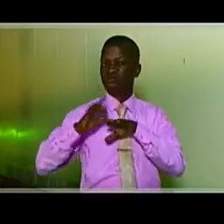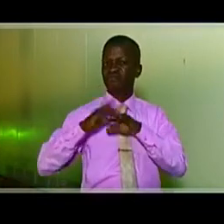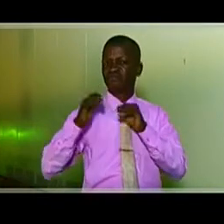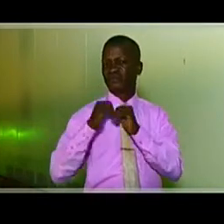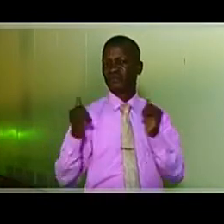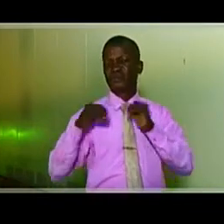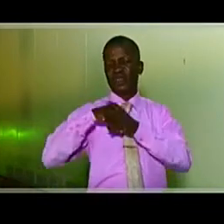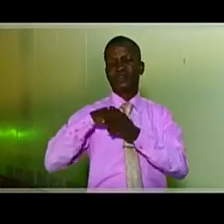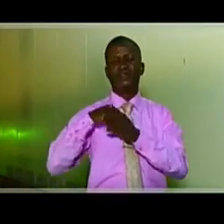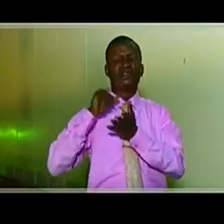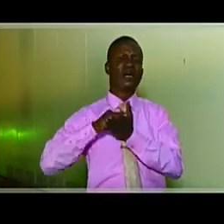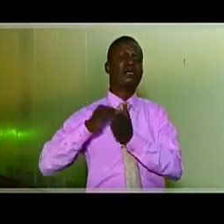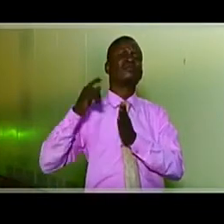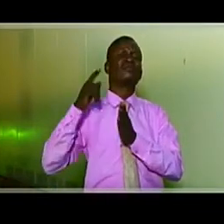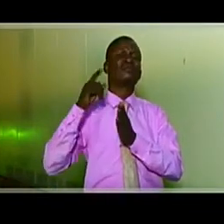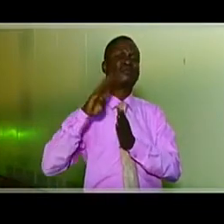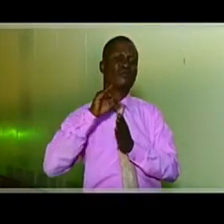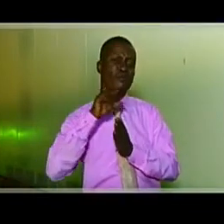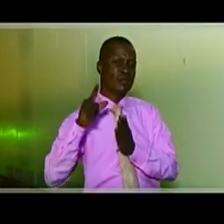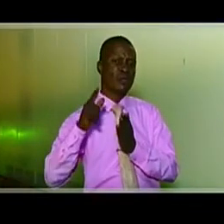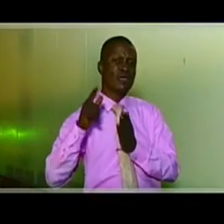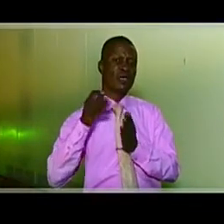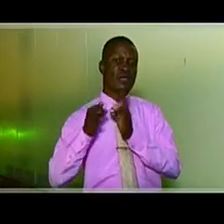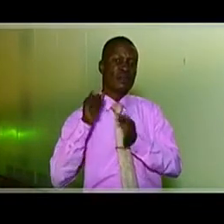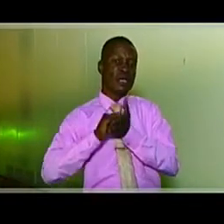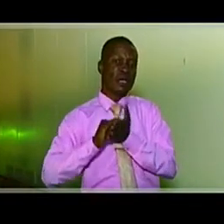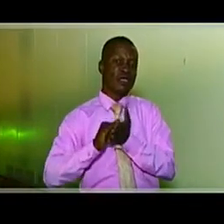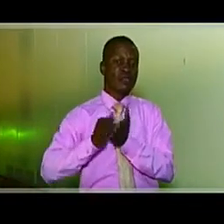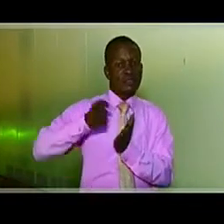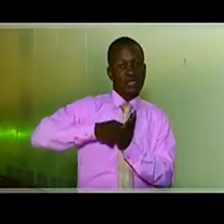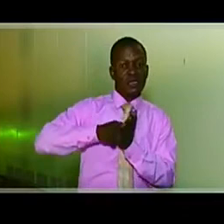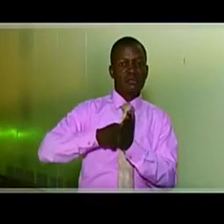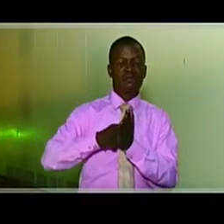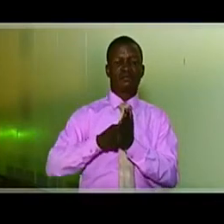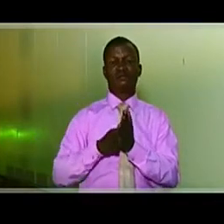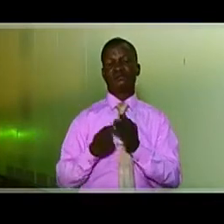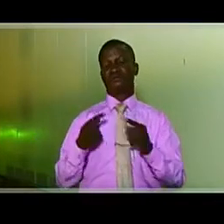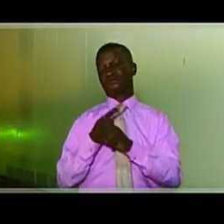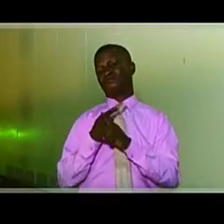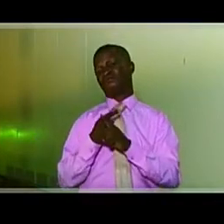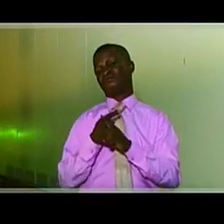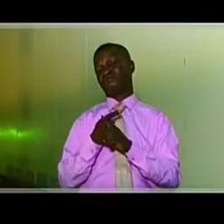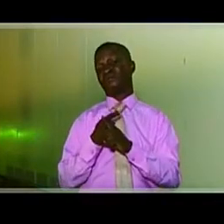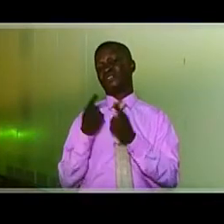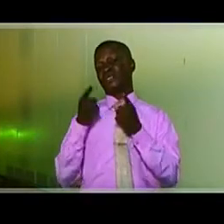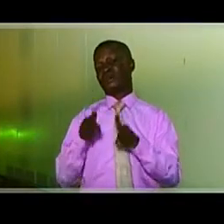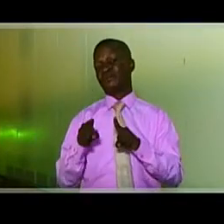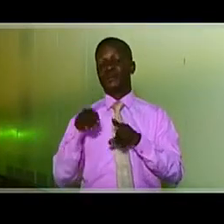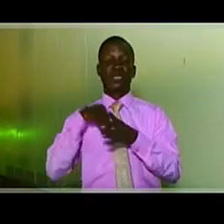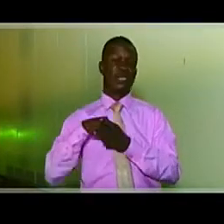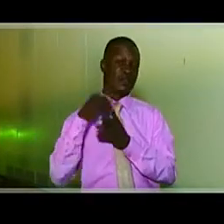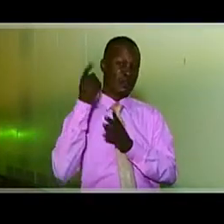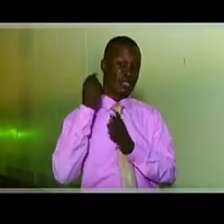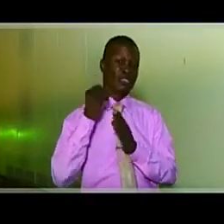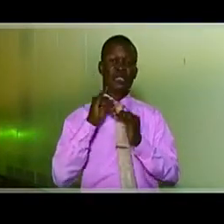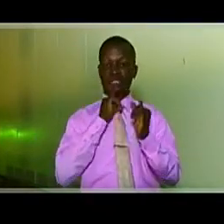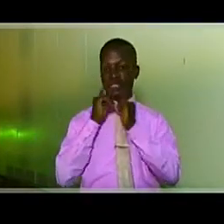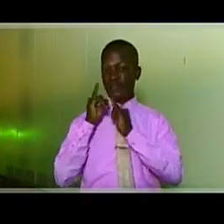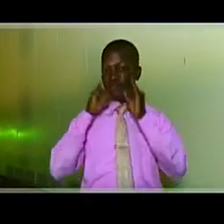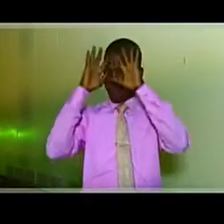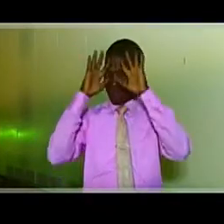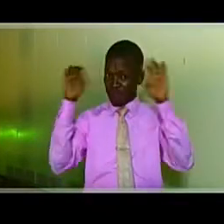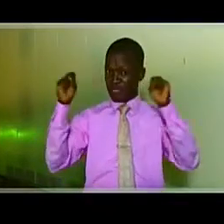bill that, if unaddressed, will cause controversies and legal complications. In a recent interview, President